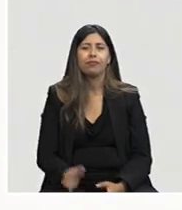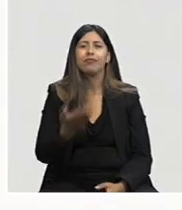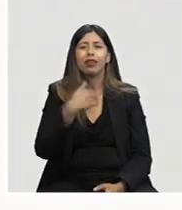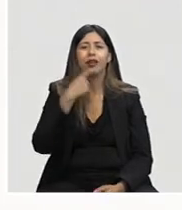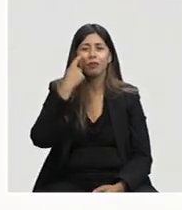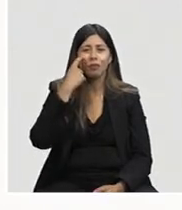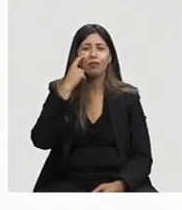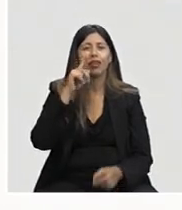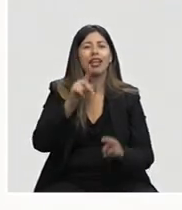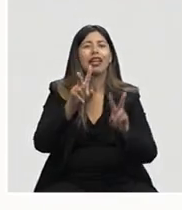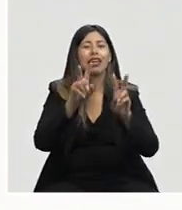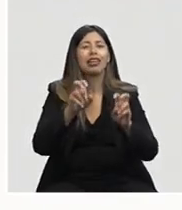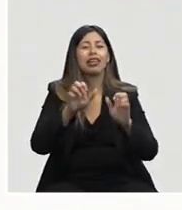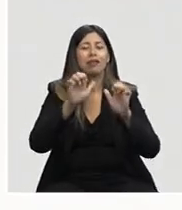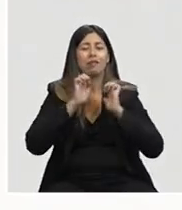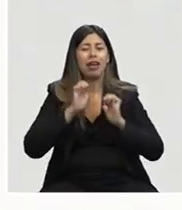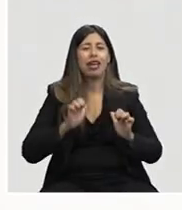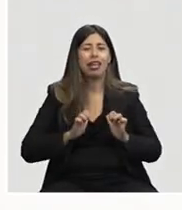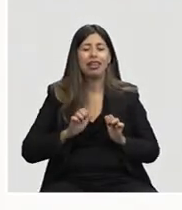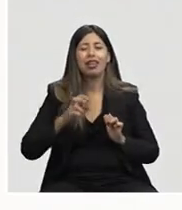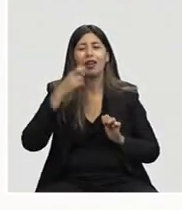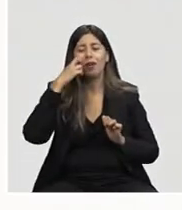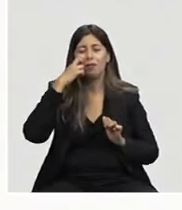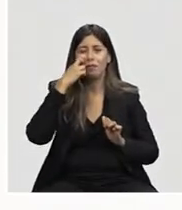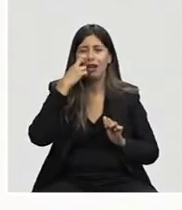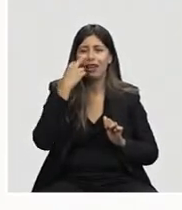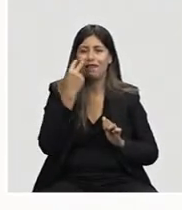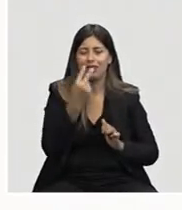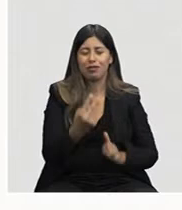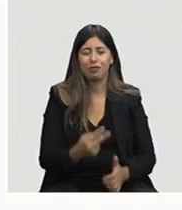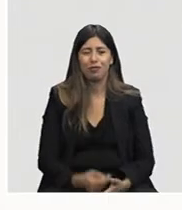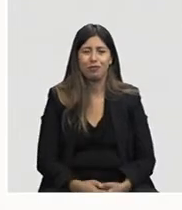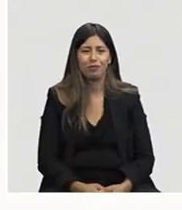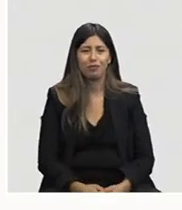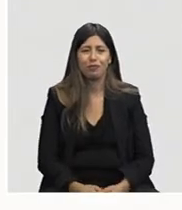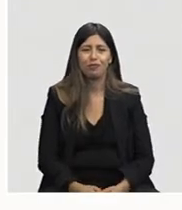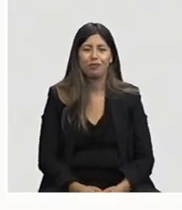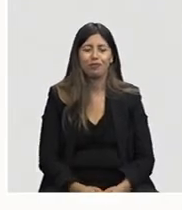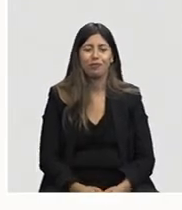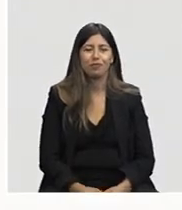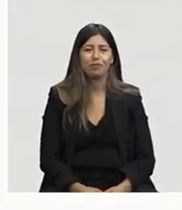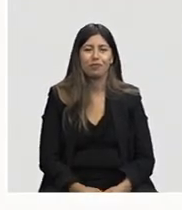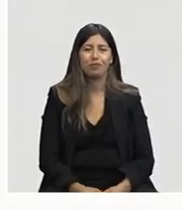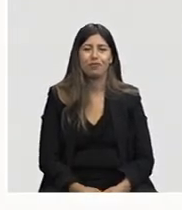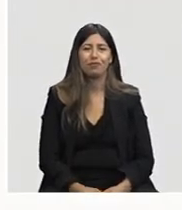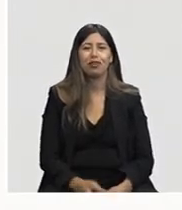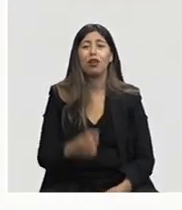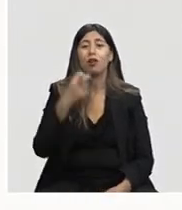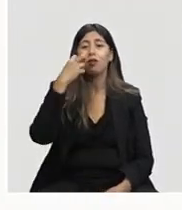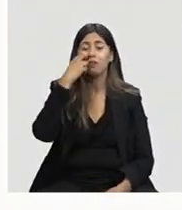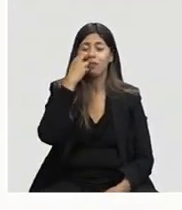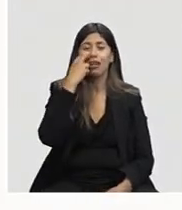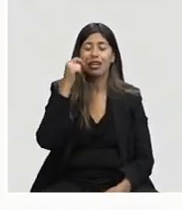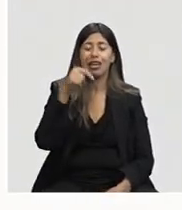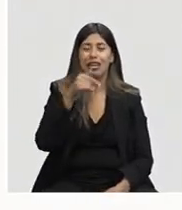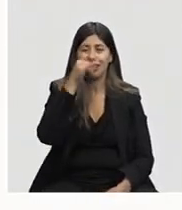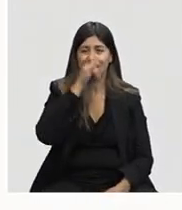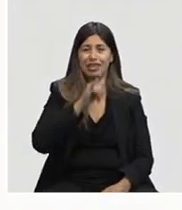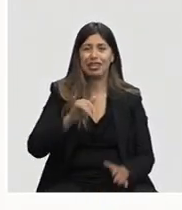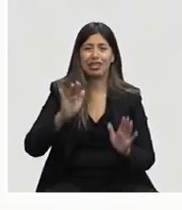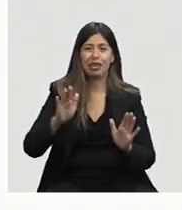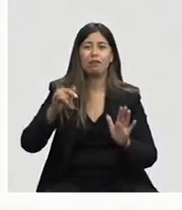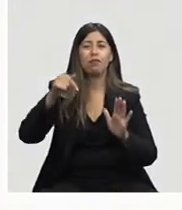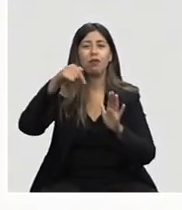not just our present generation, but humanity over deep time, reflecting on what we achieved in the last 10,000